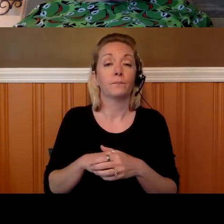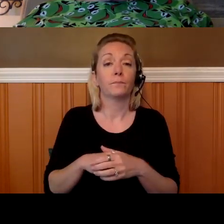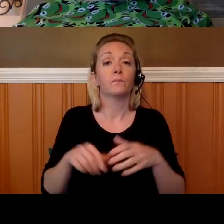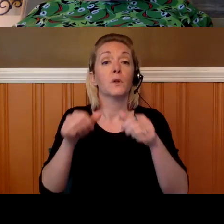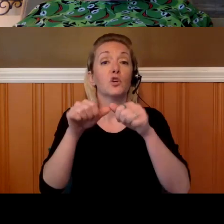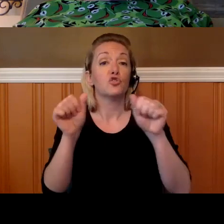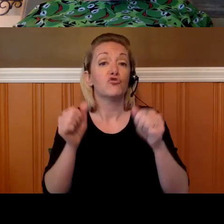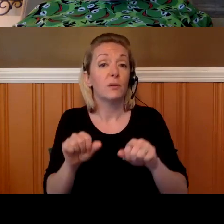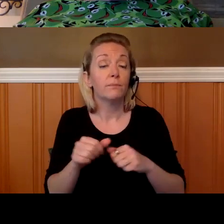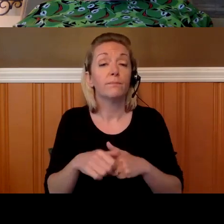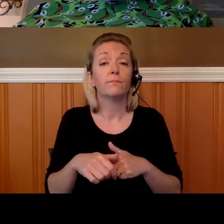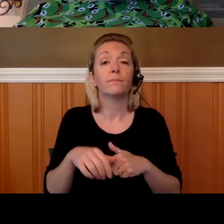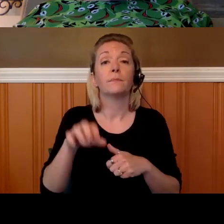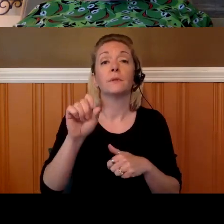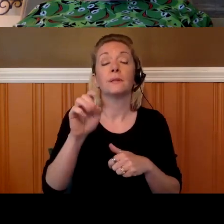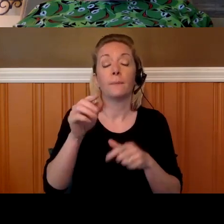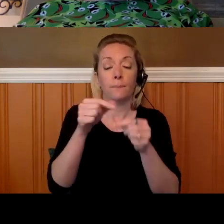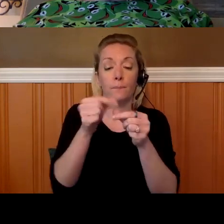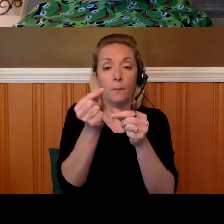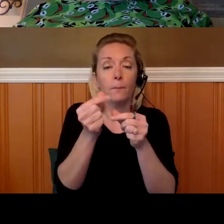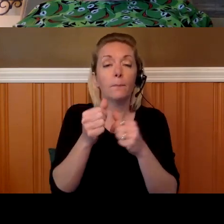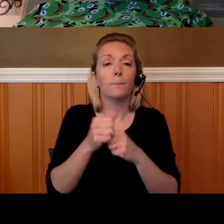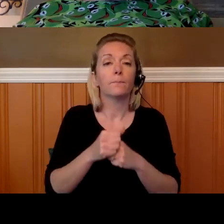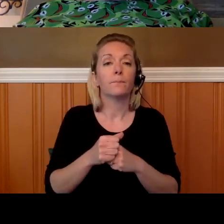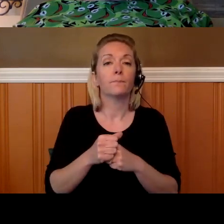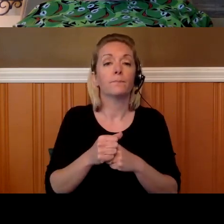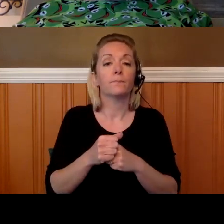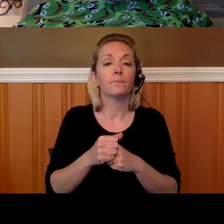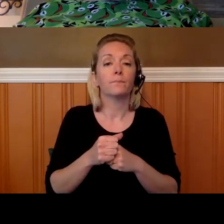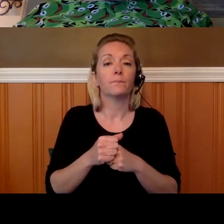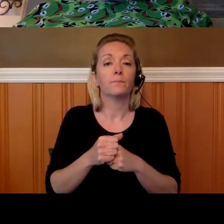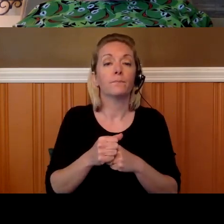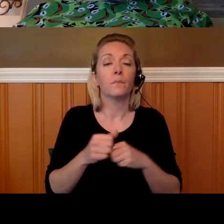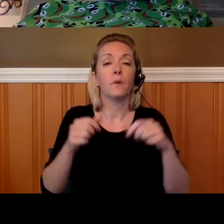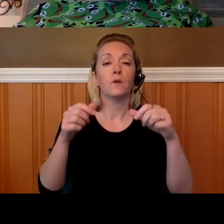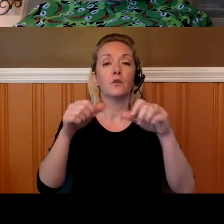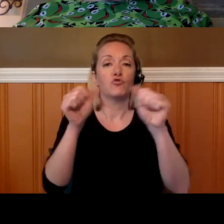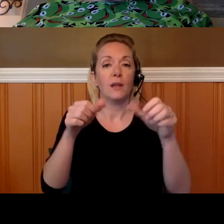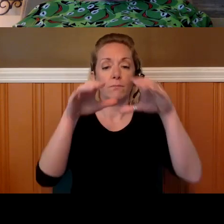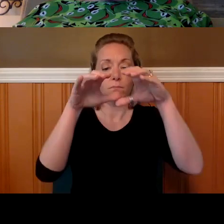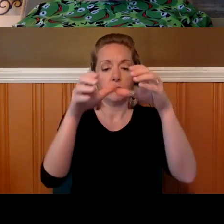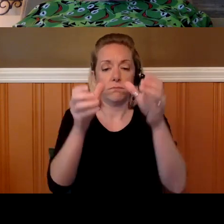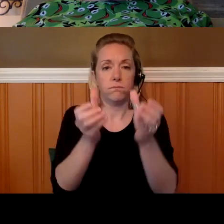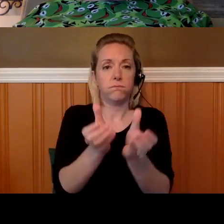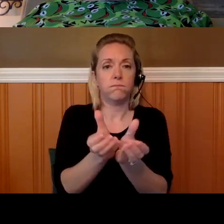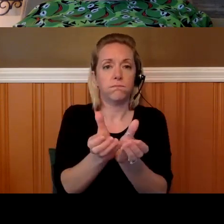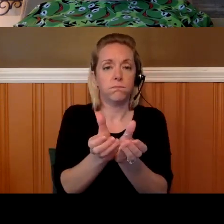Shape, stem, a lot of shape. Wide at the top and smaller at the bottom.